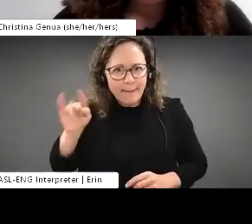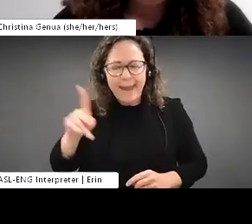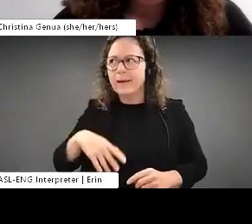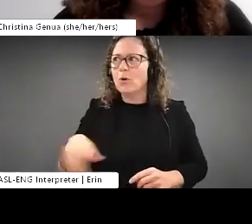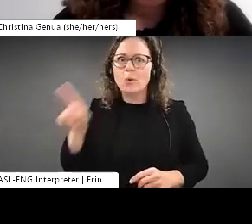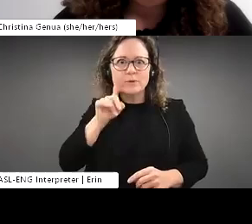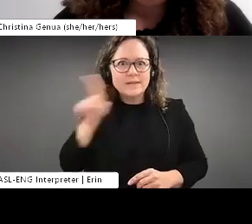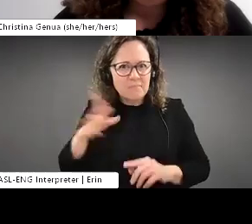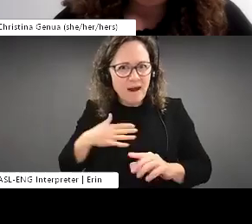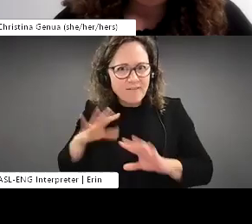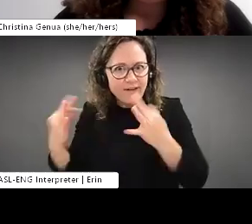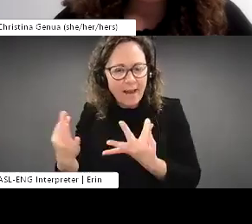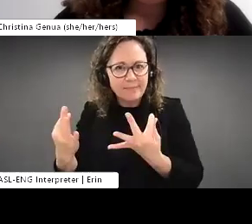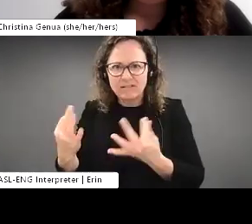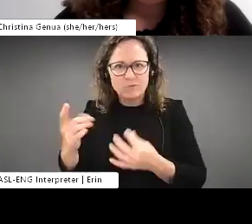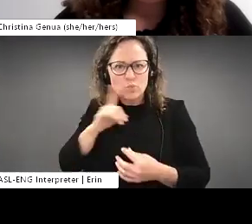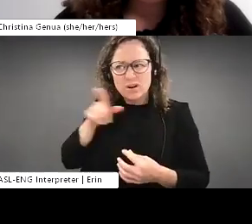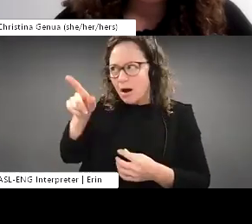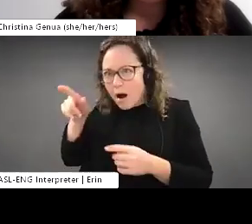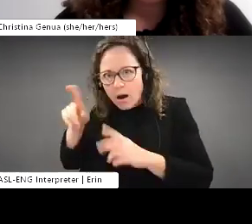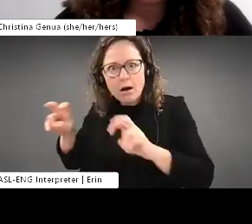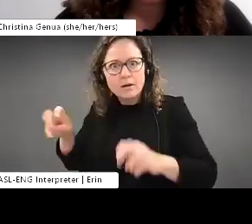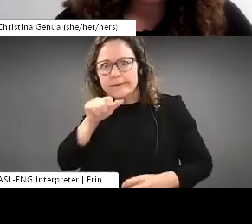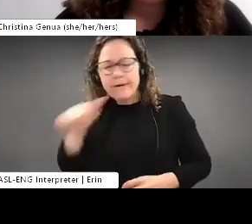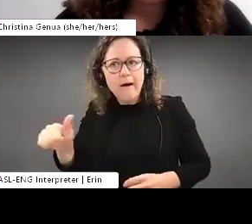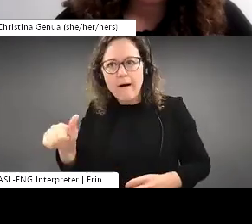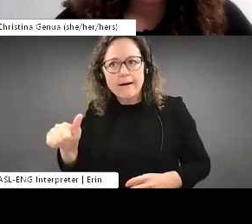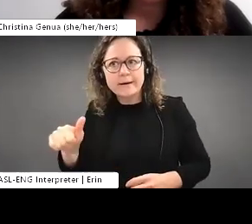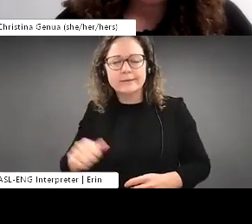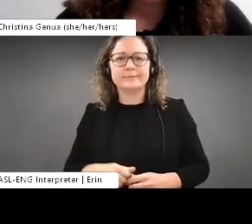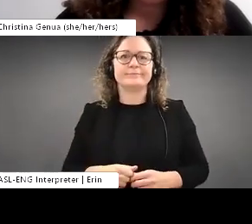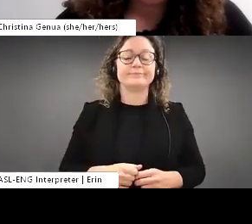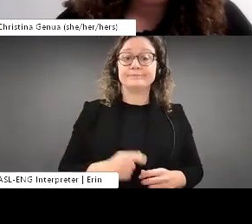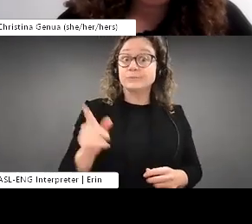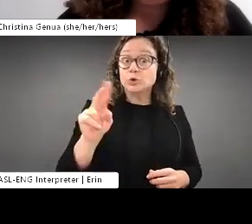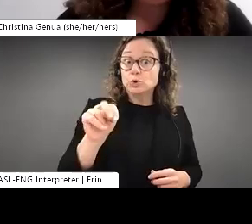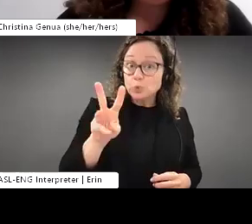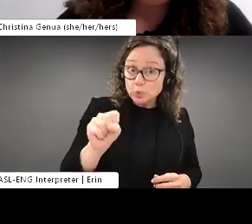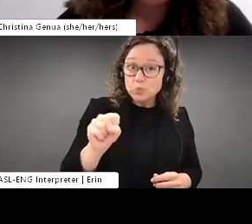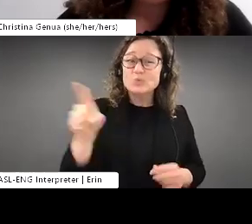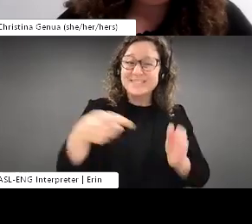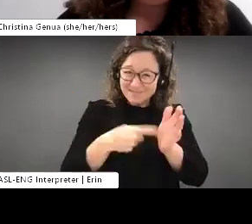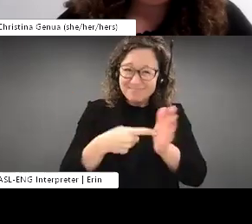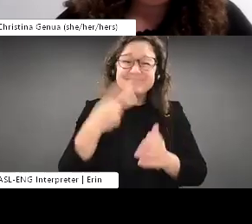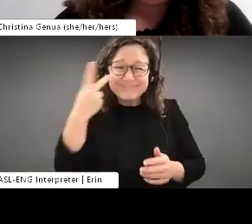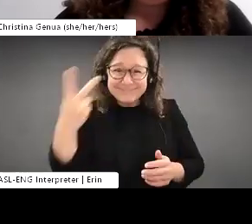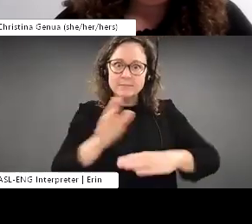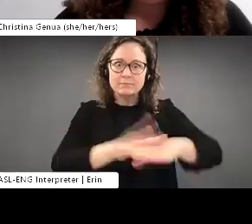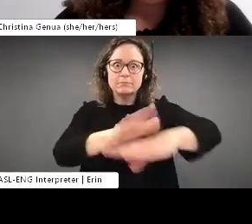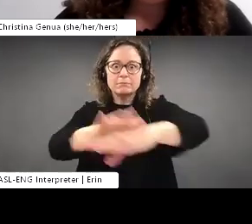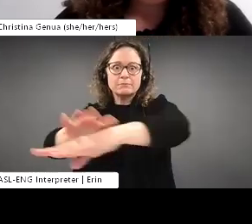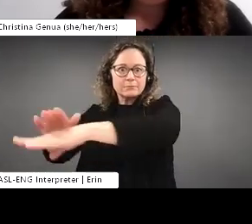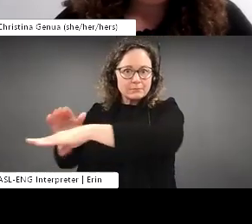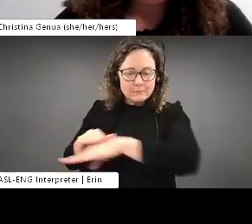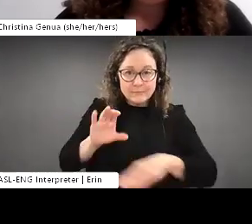There are times where, like even on the news, or there's like 2020 episodes where,